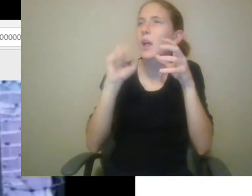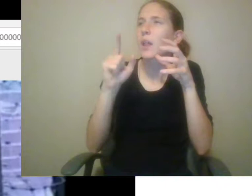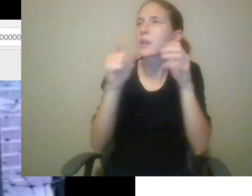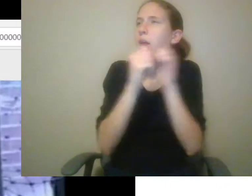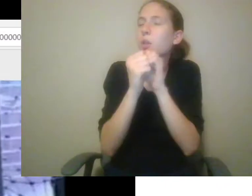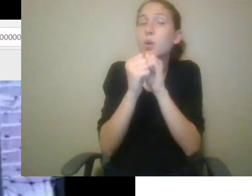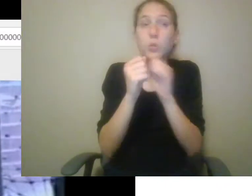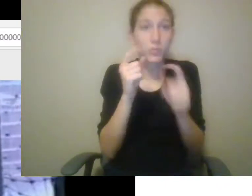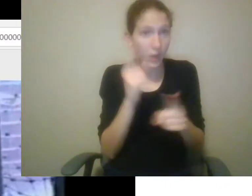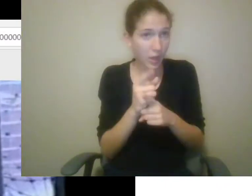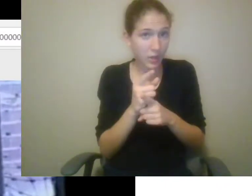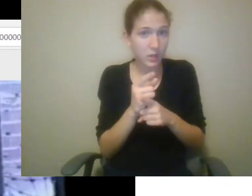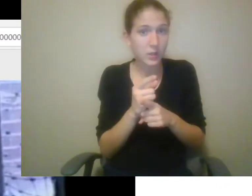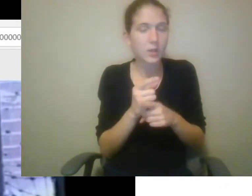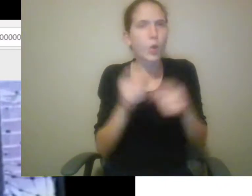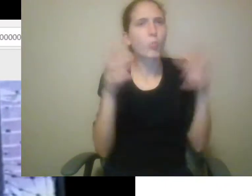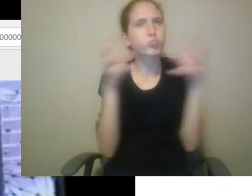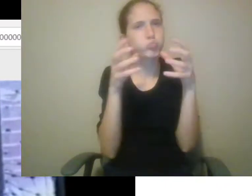together.